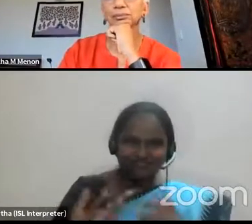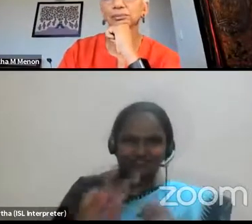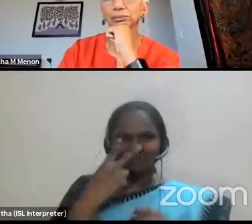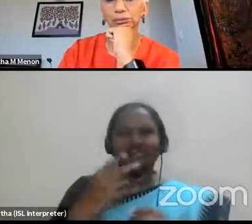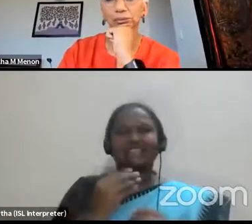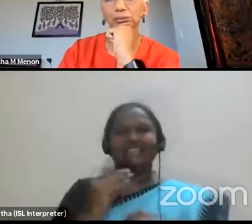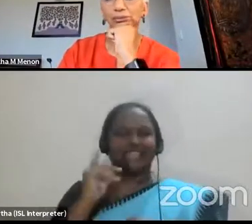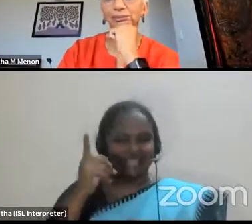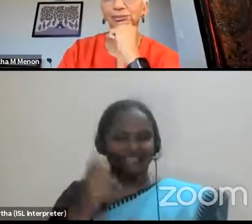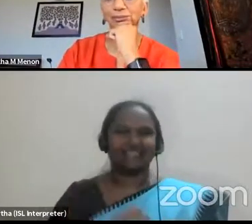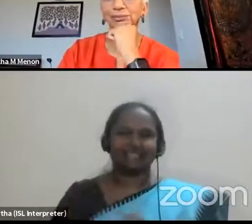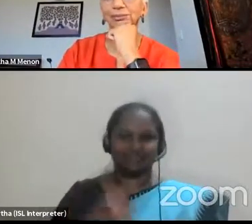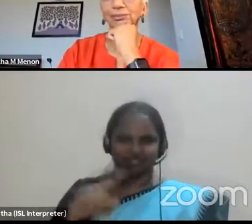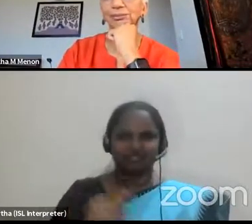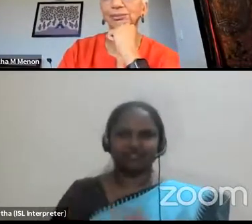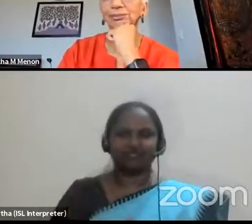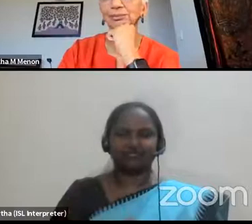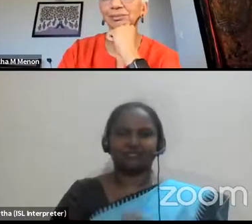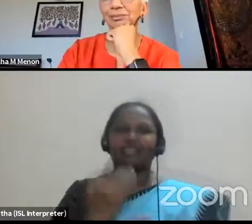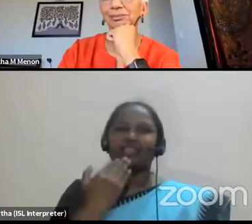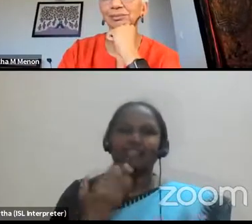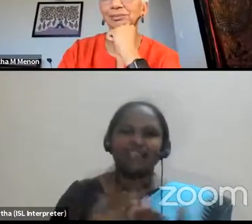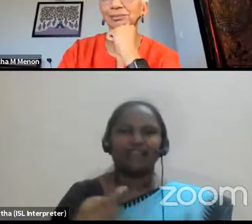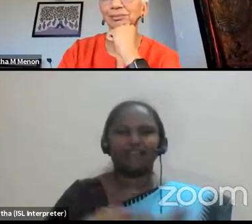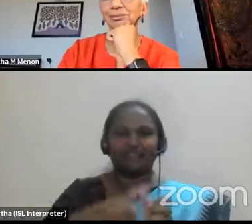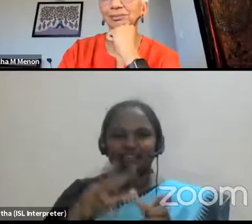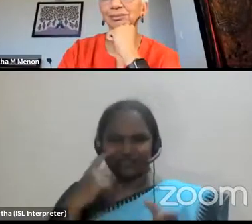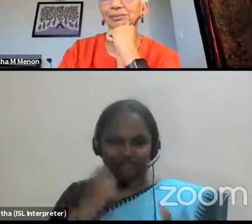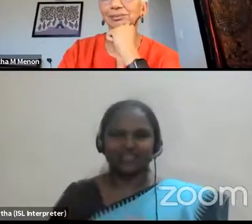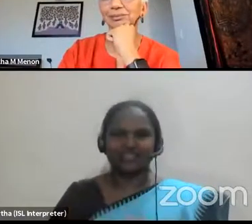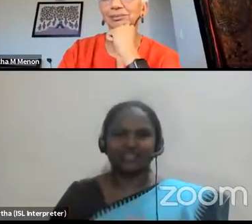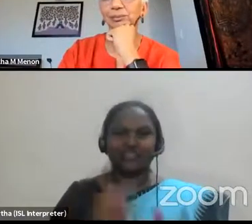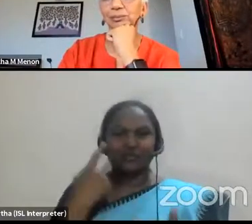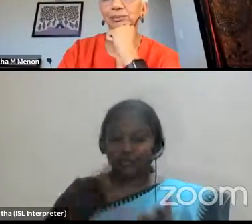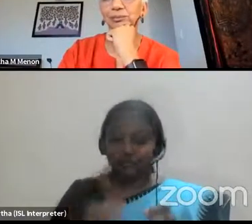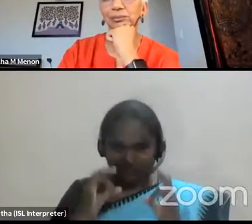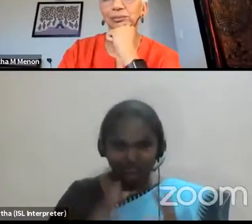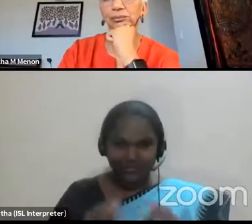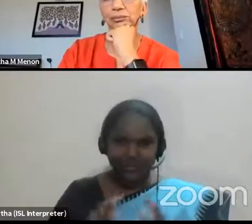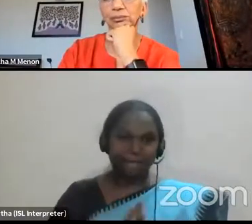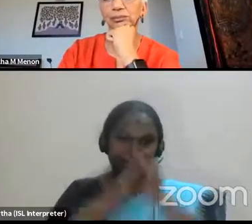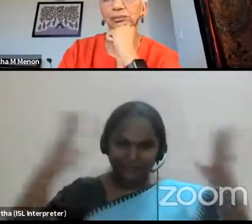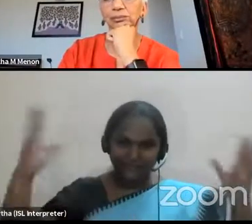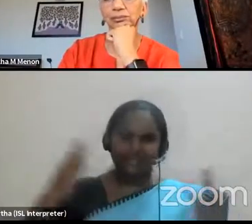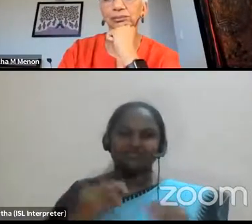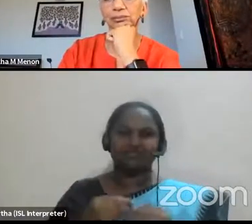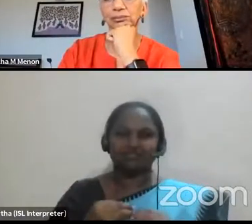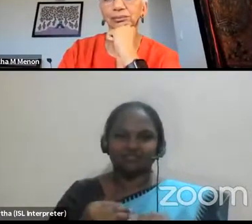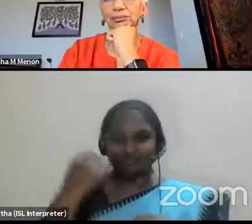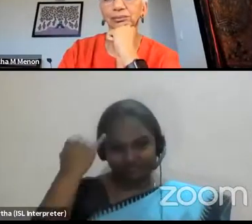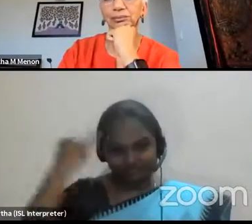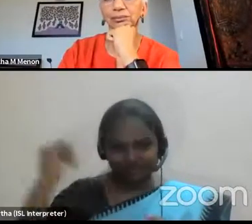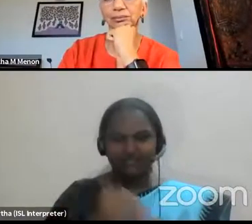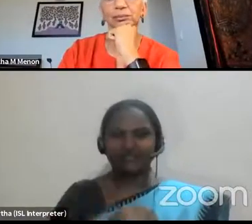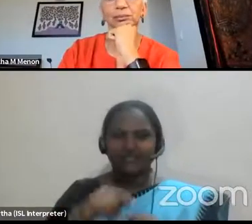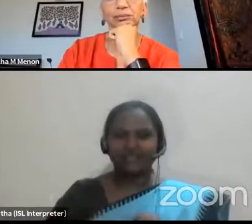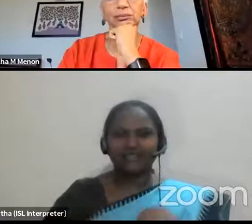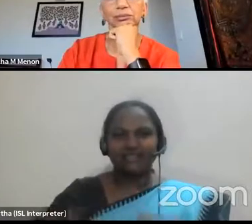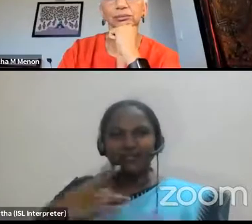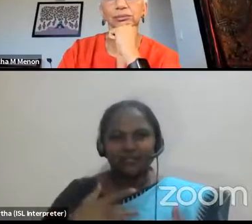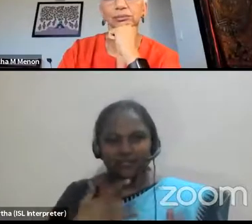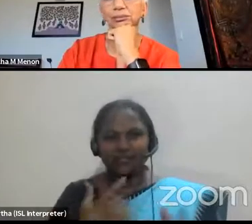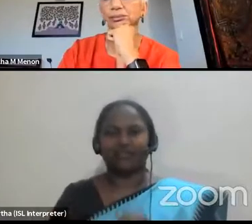see later, right? Thank you, Ravi. So what really was the beginning of this idea and this collaboration that